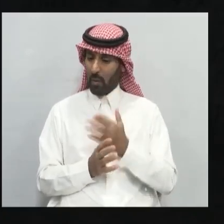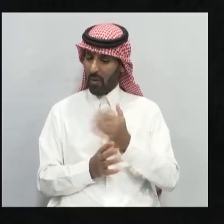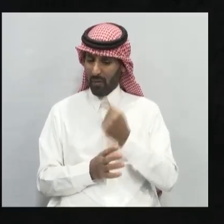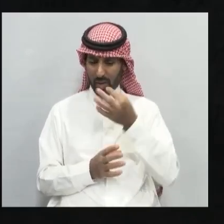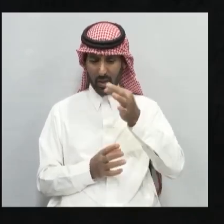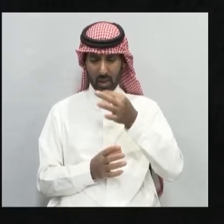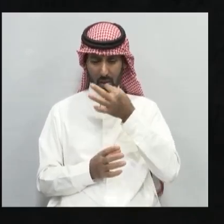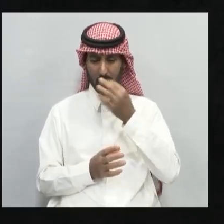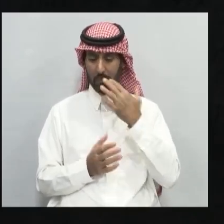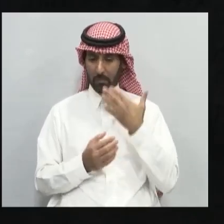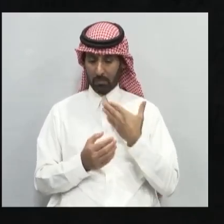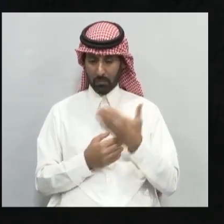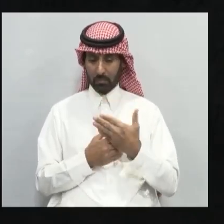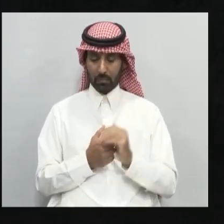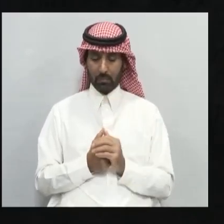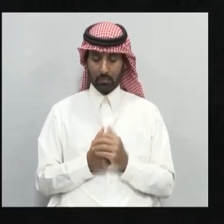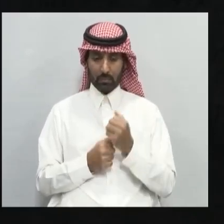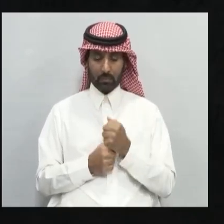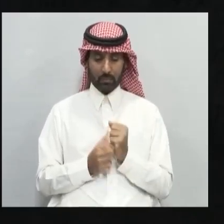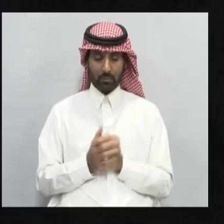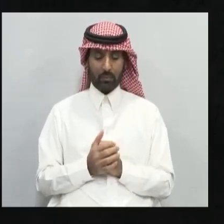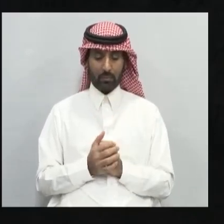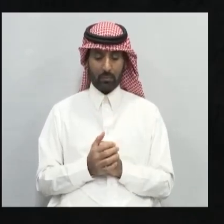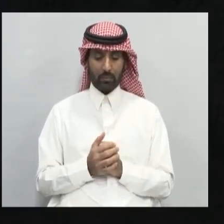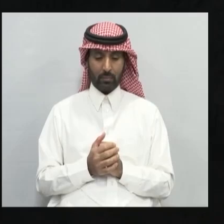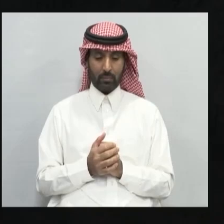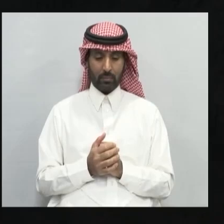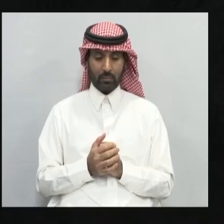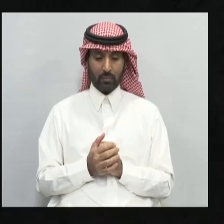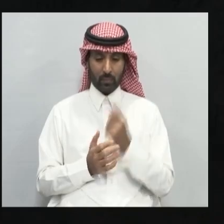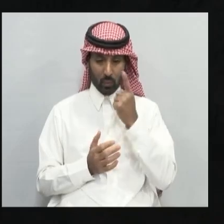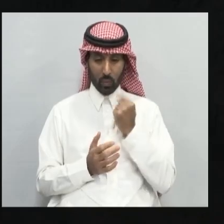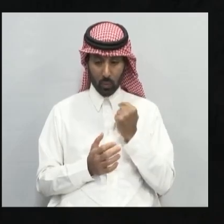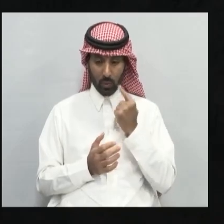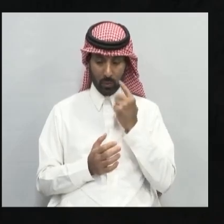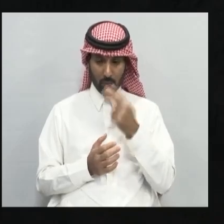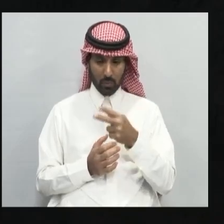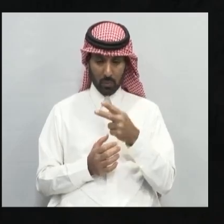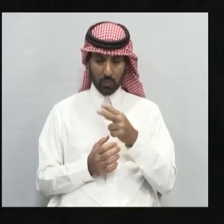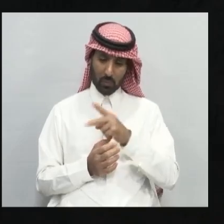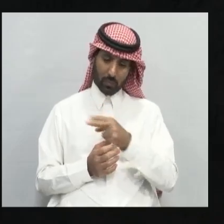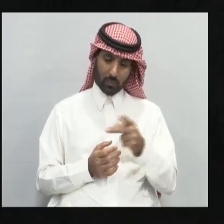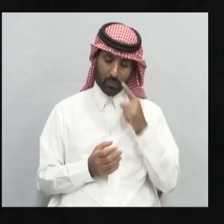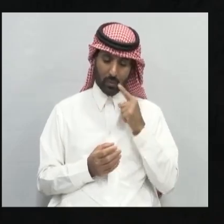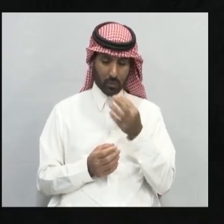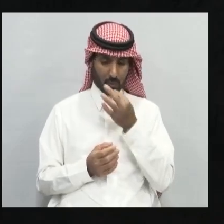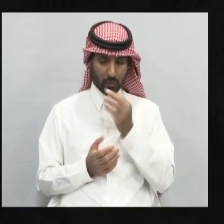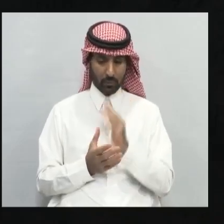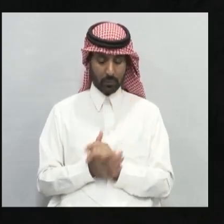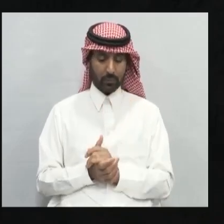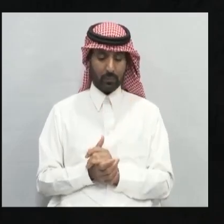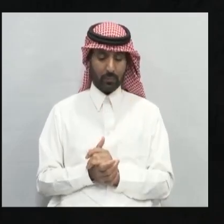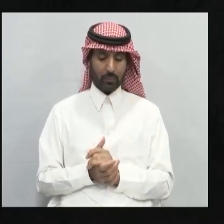shorter. Many people would die at earlier ages. So our lives will look totally different than our lives